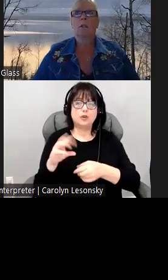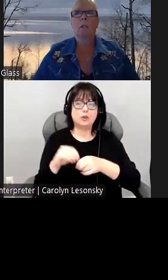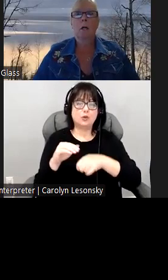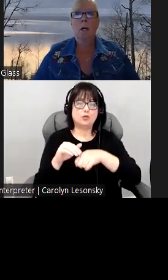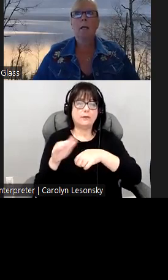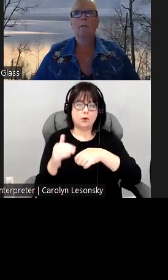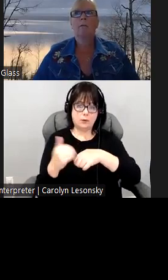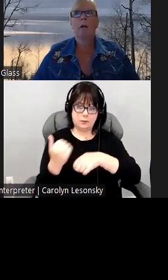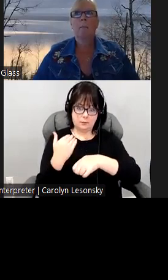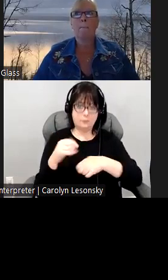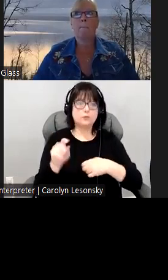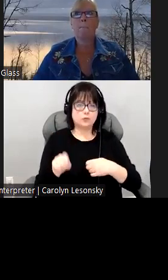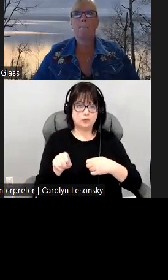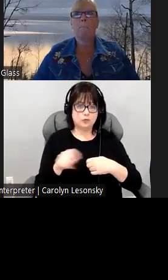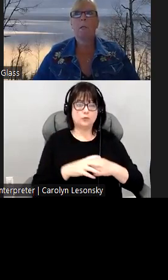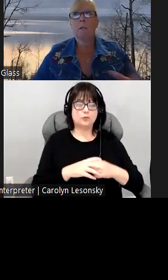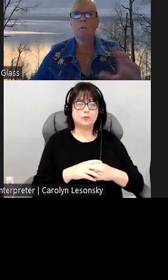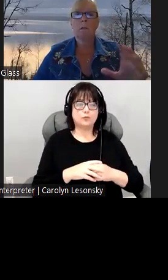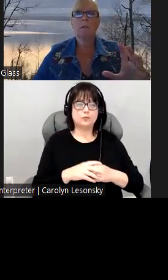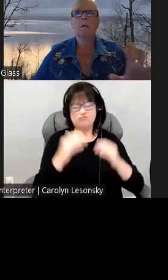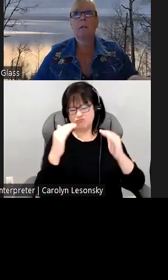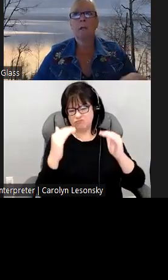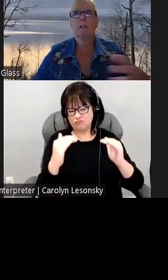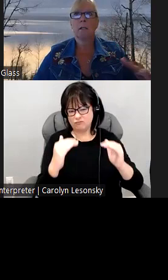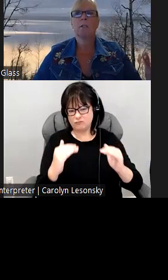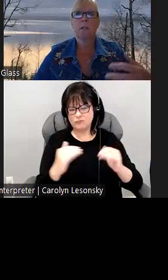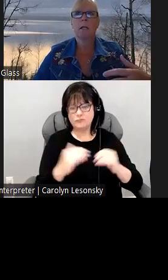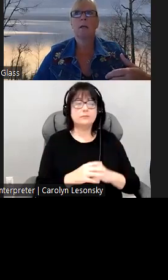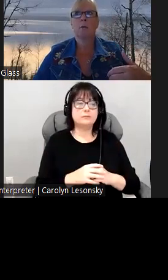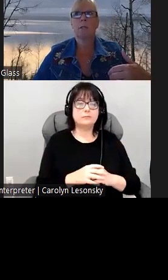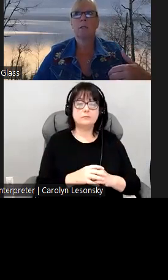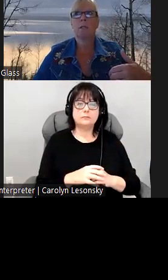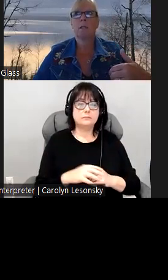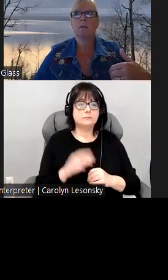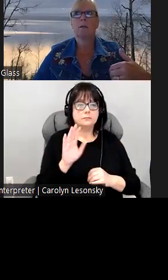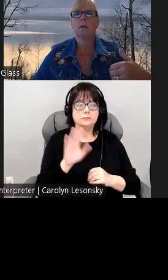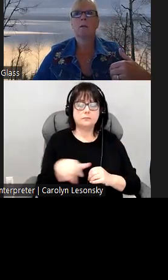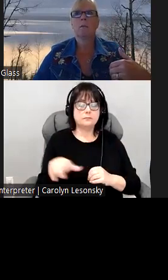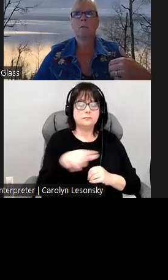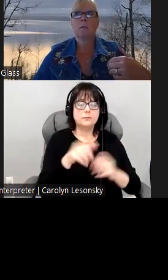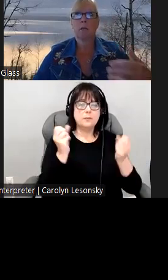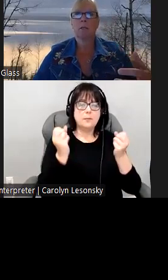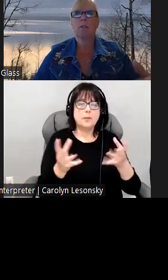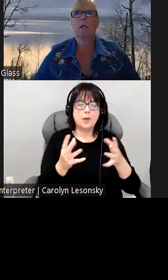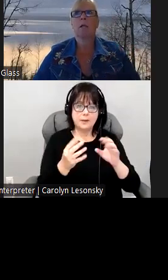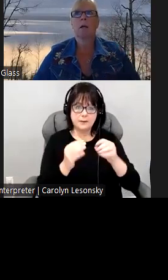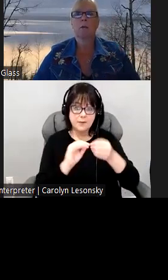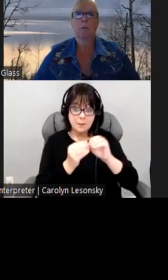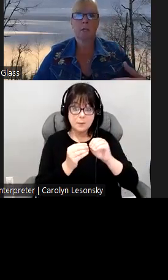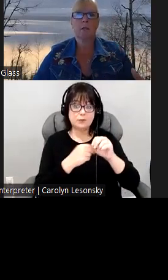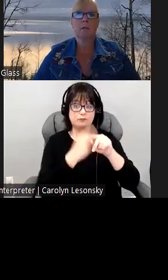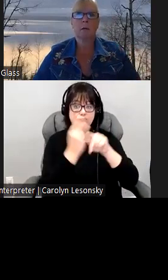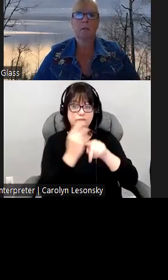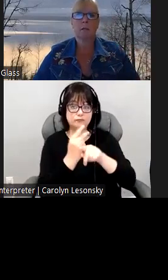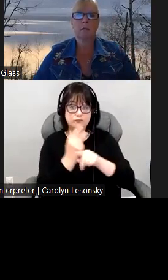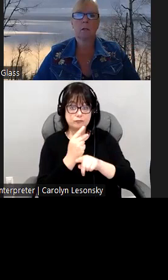There's a lot of, a lot of calculation and data that goes into these measures and how they're